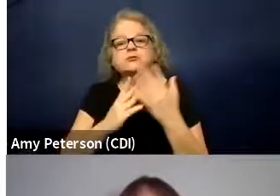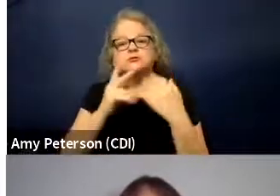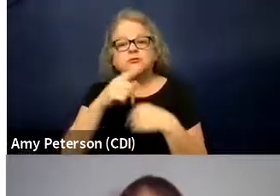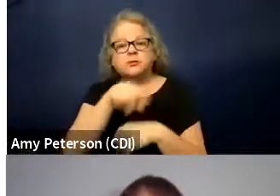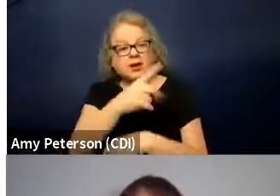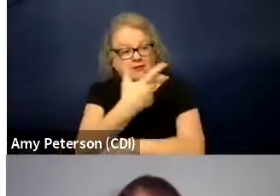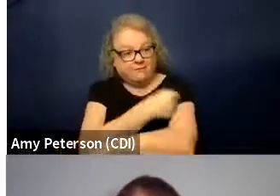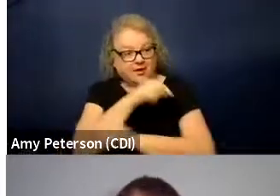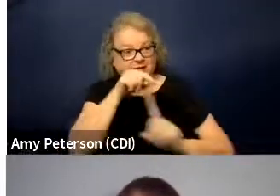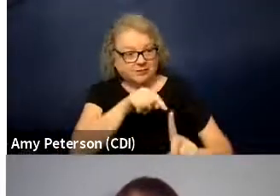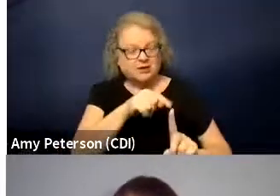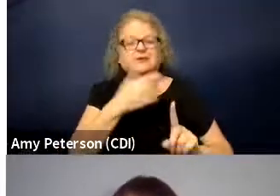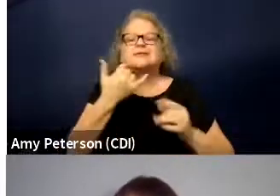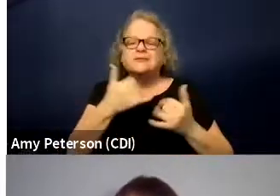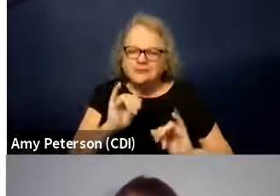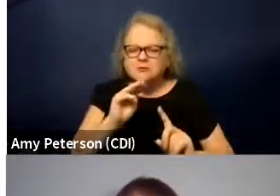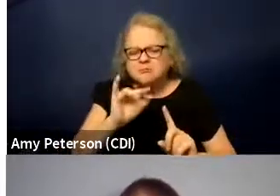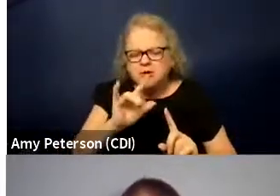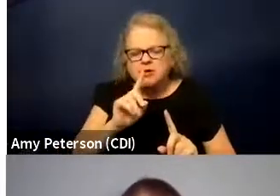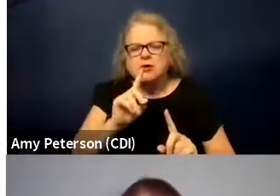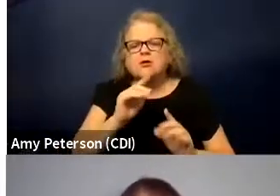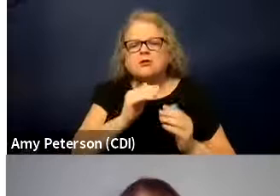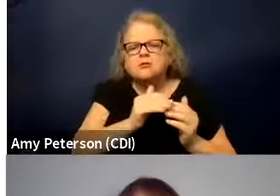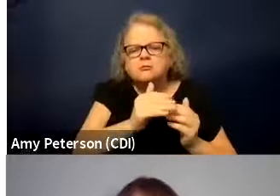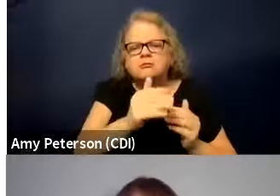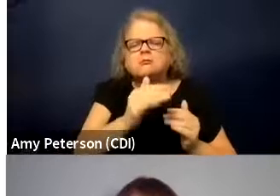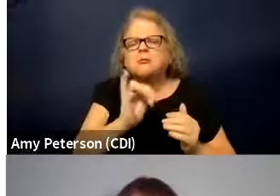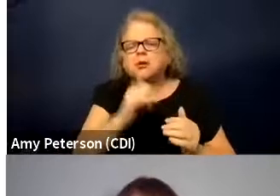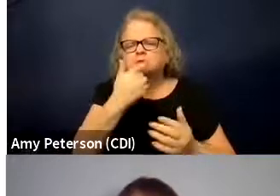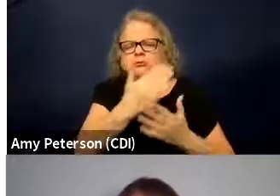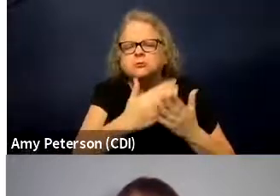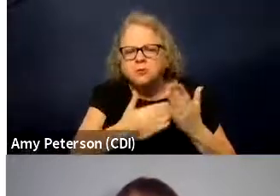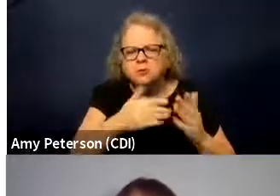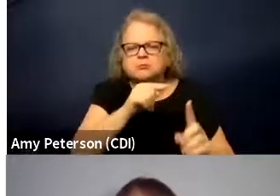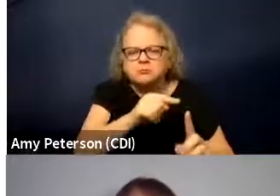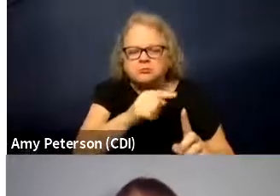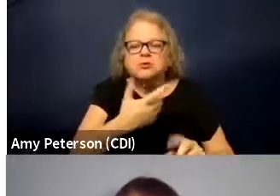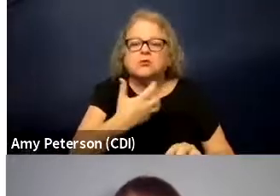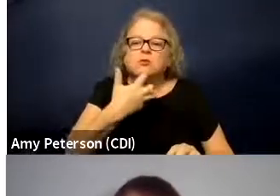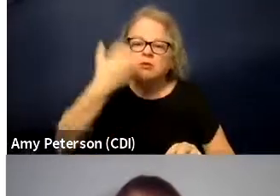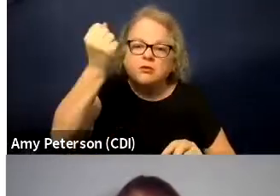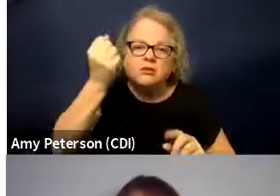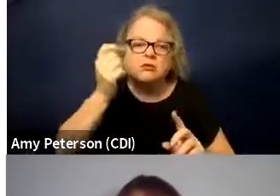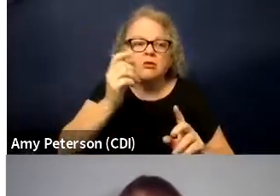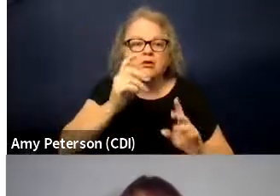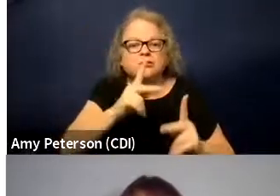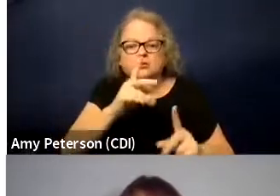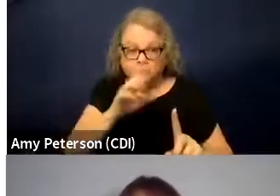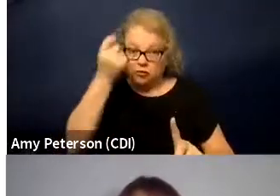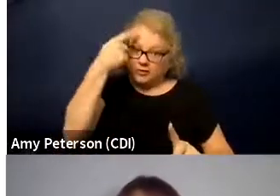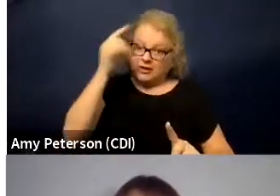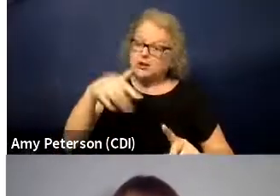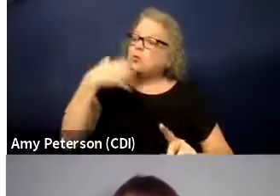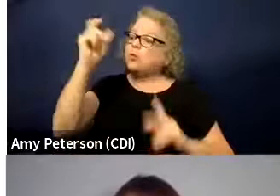COVID-19, and not just very old people or people with many medical problems. We have had previously